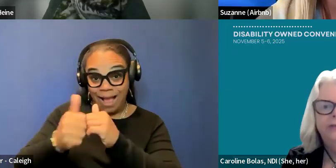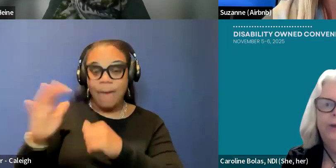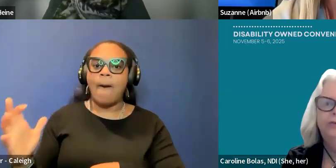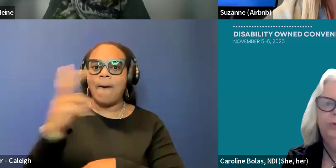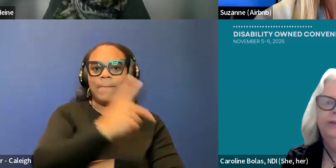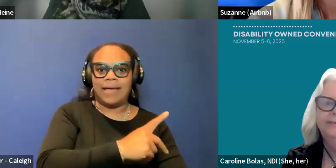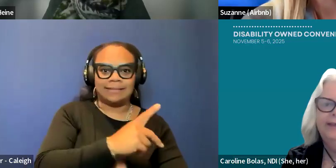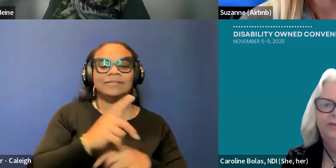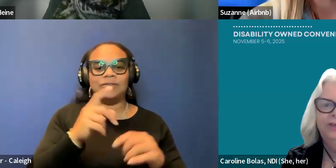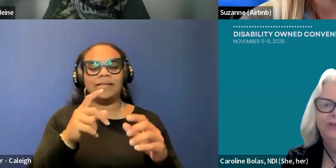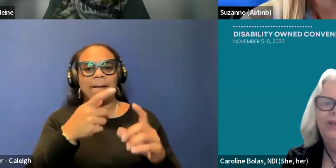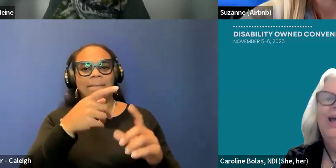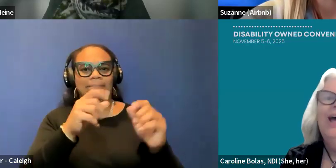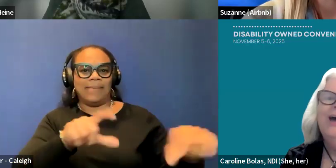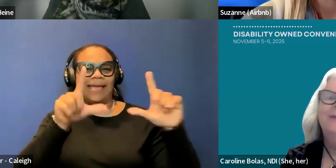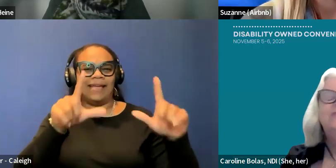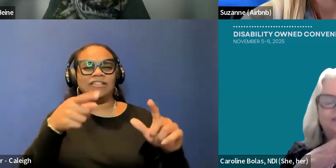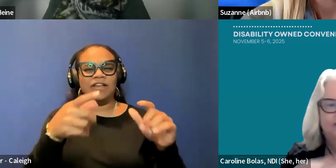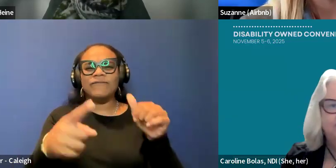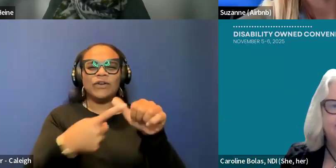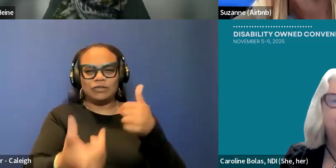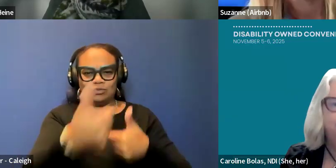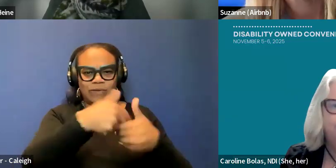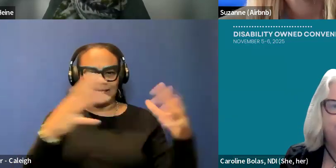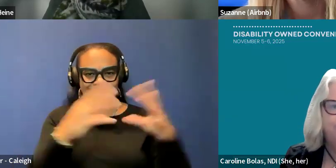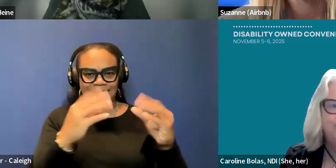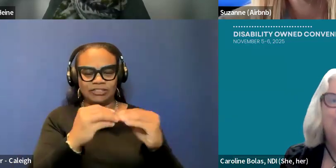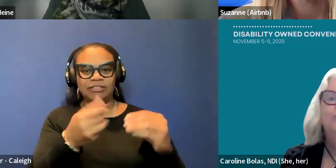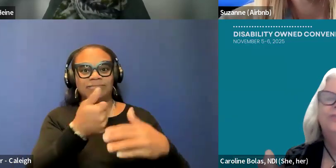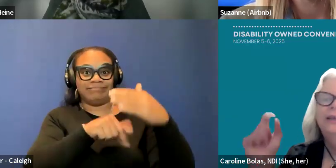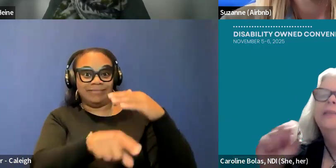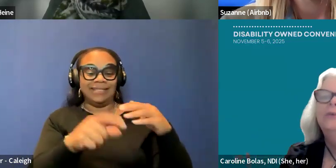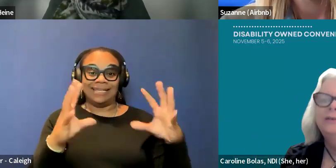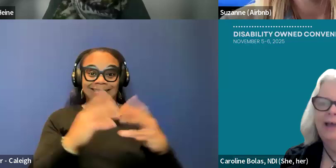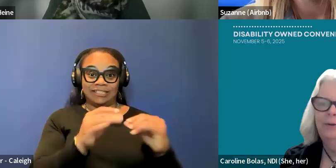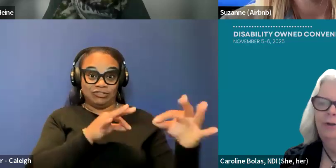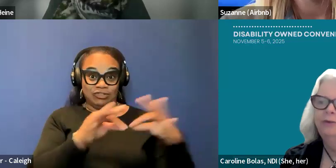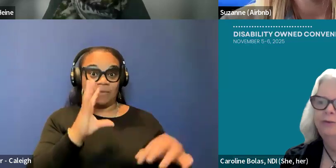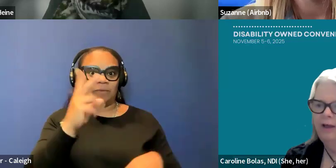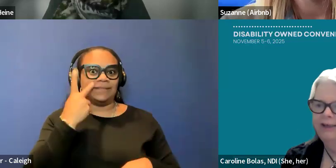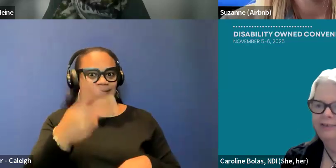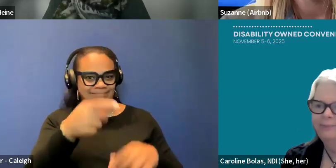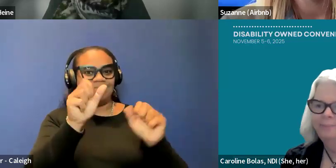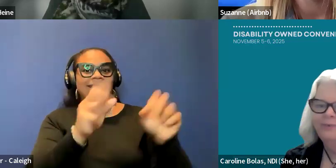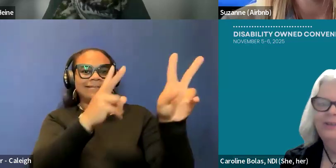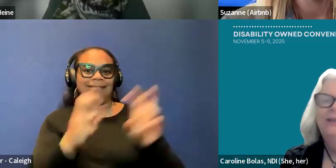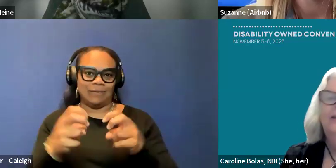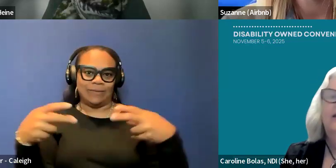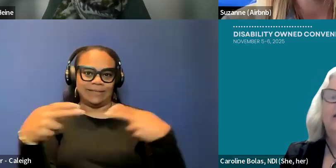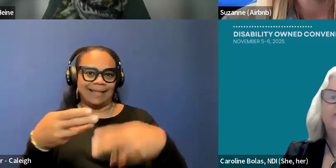events page where you joined this session. Just under the session description, you'll see that you can download those